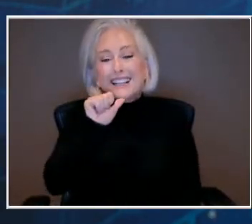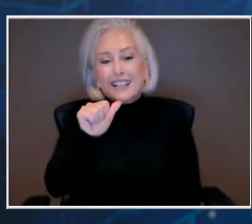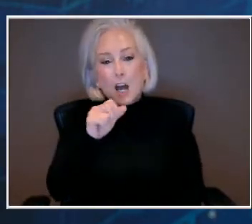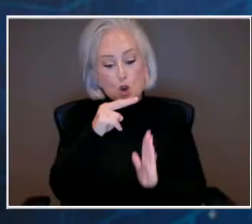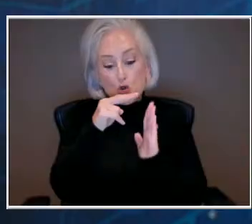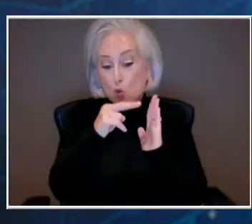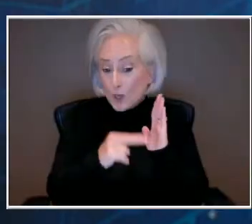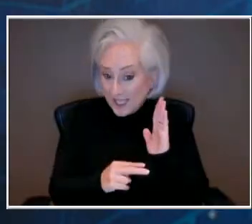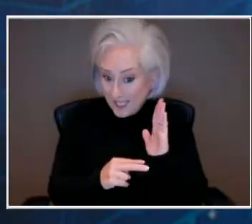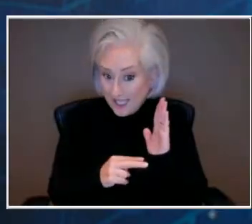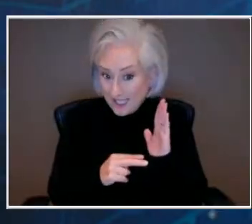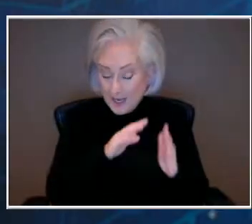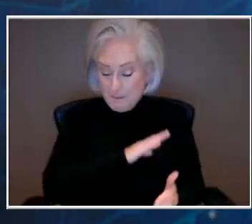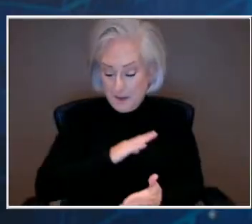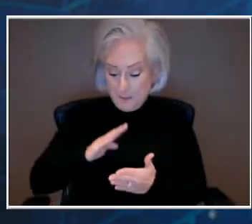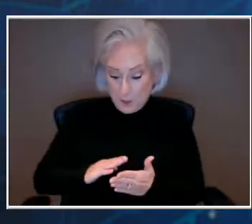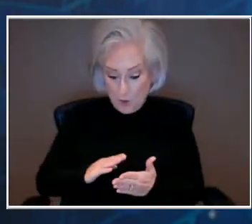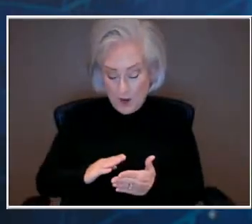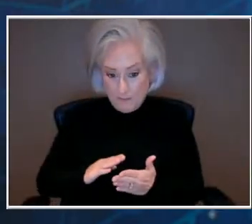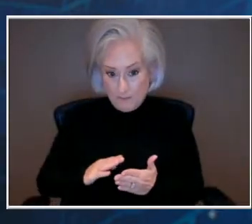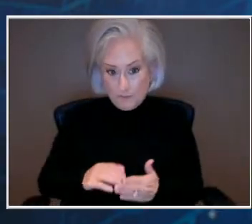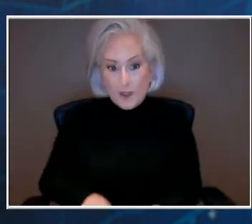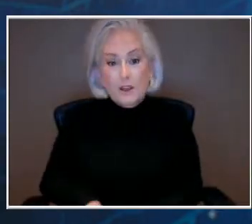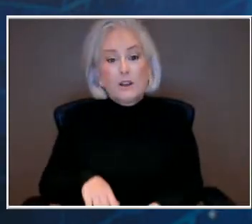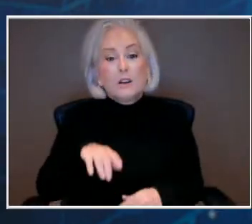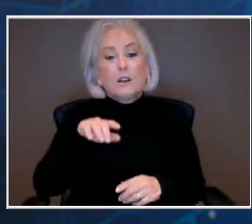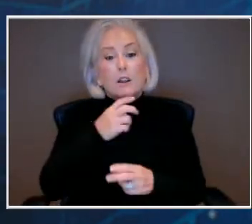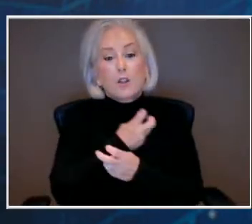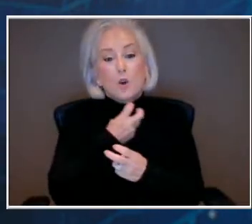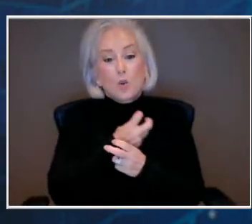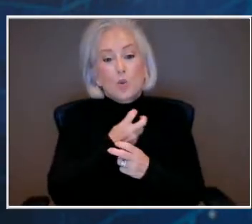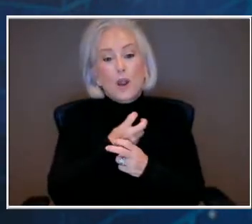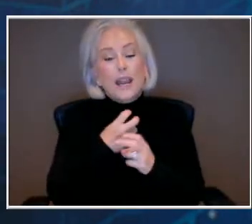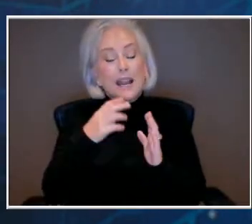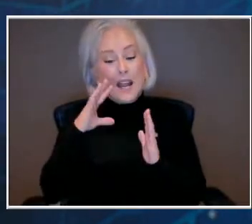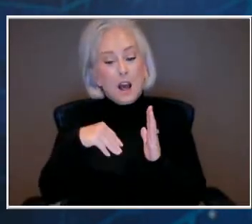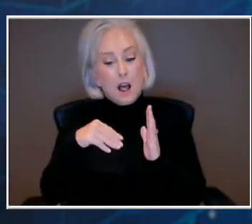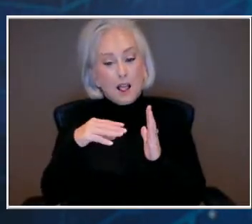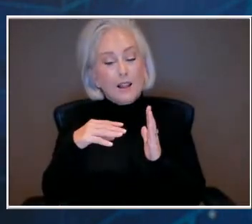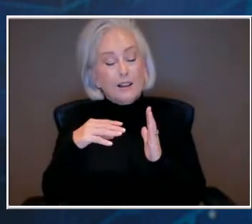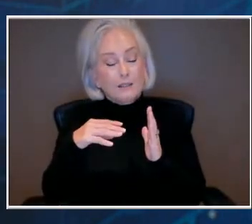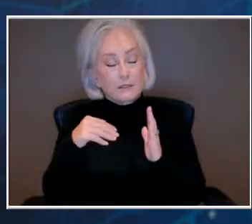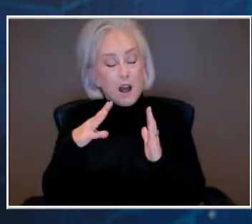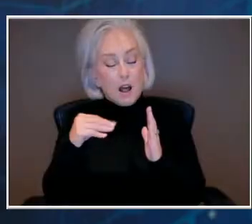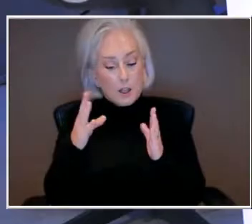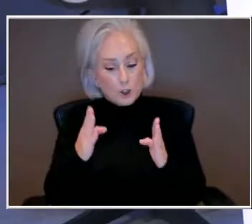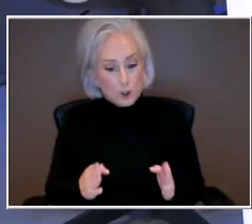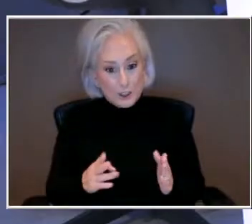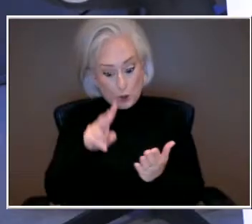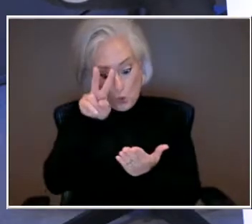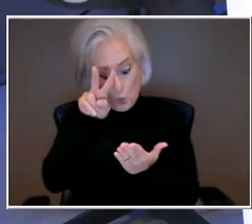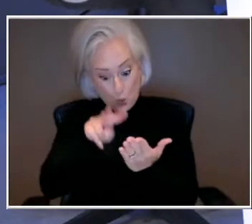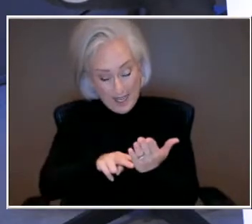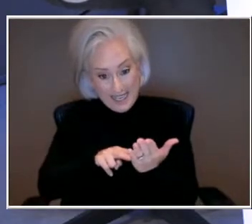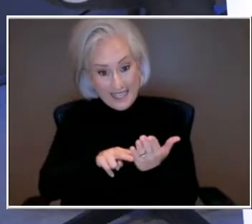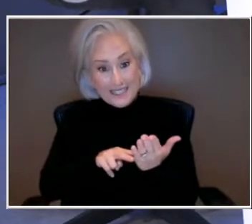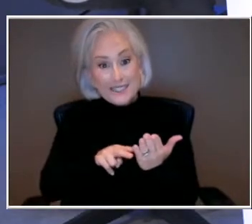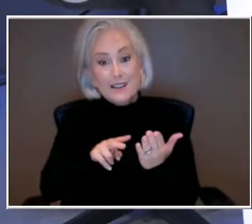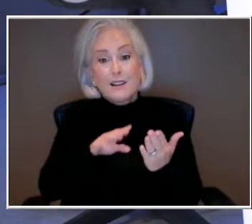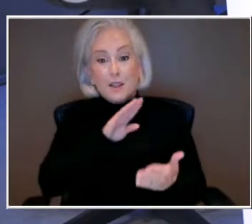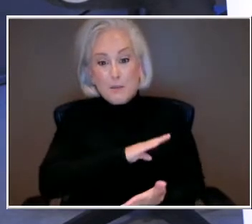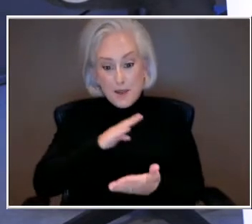radiologist interprets the mammogram and reviews the AI report during that interpretation. So that's what you really want patients to